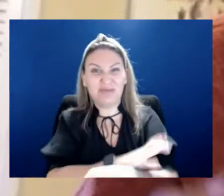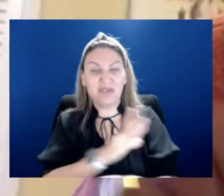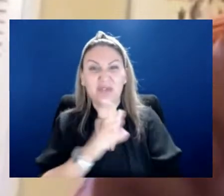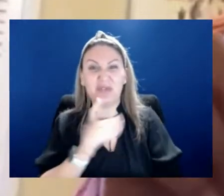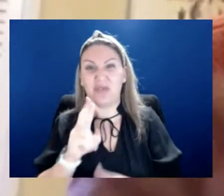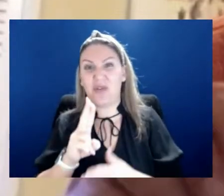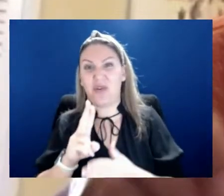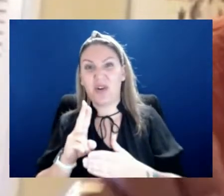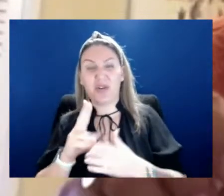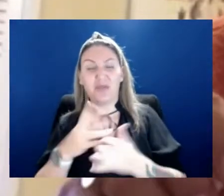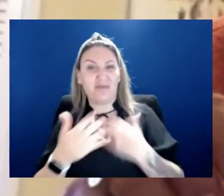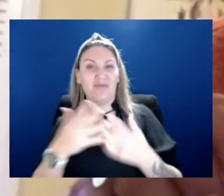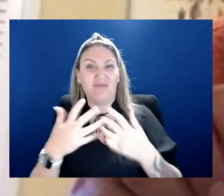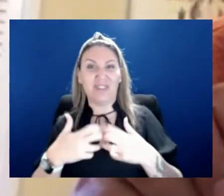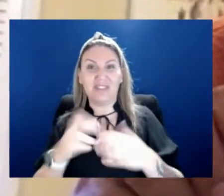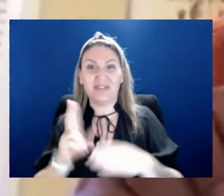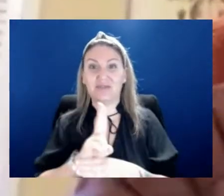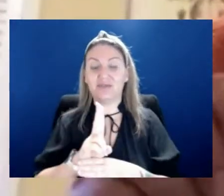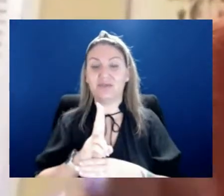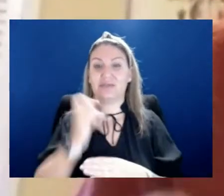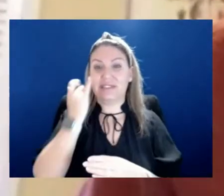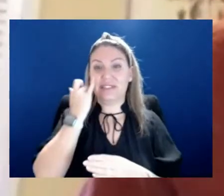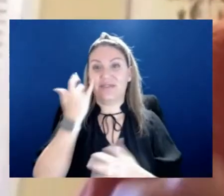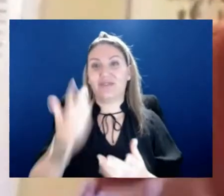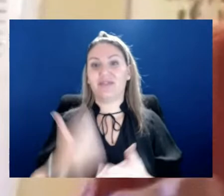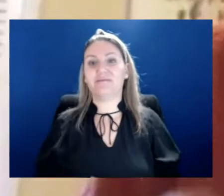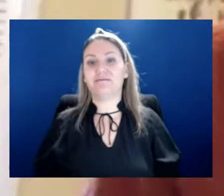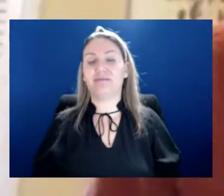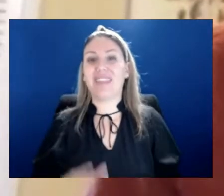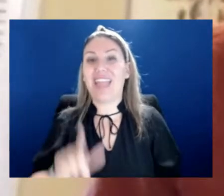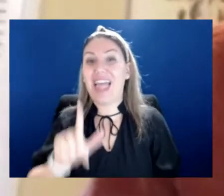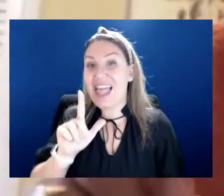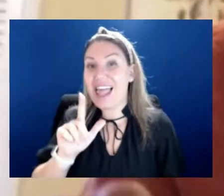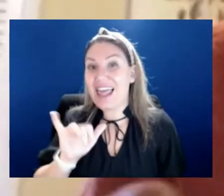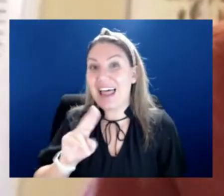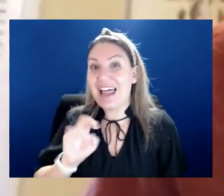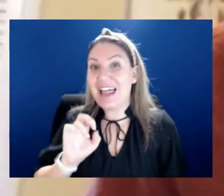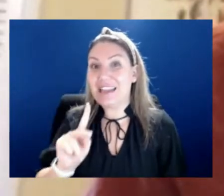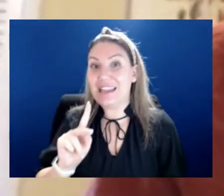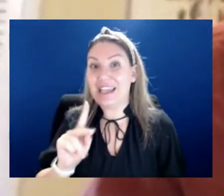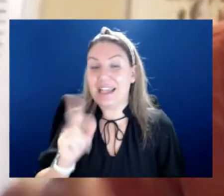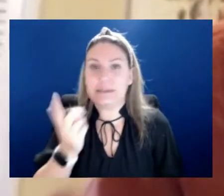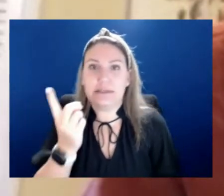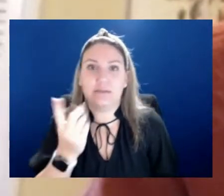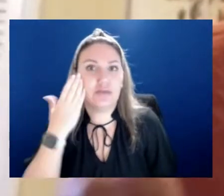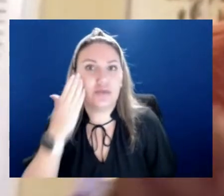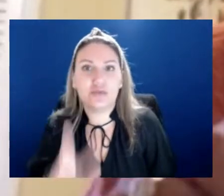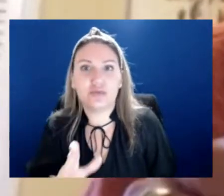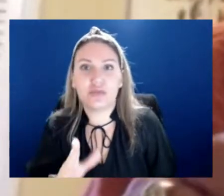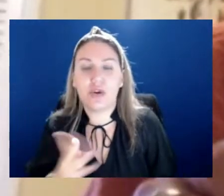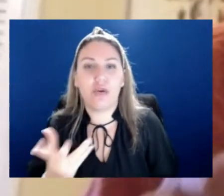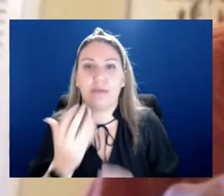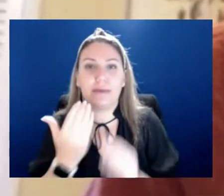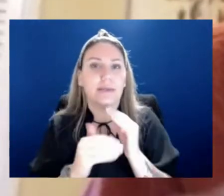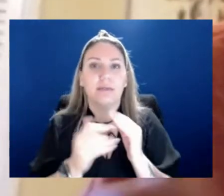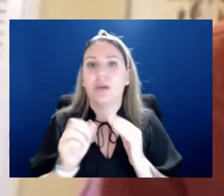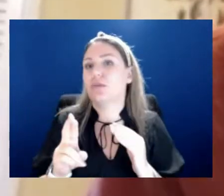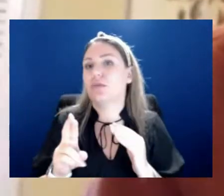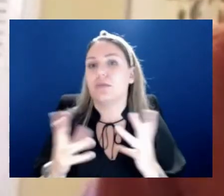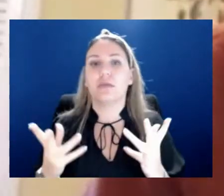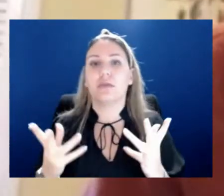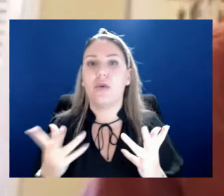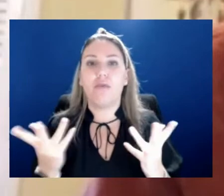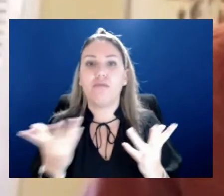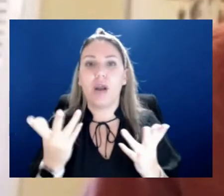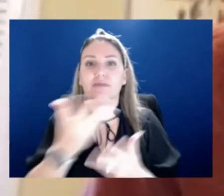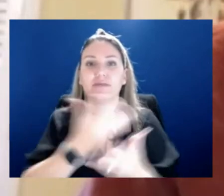So if you're getting a link from somebody you don't know, an unsolicited email, something on one of the social media